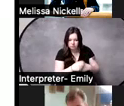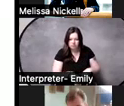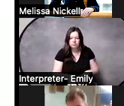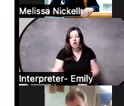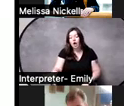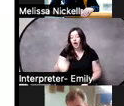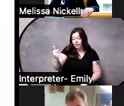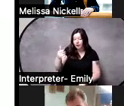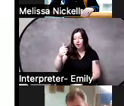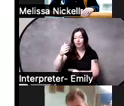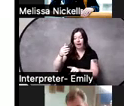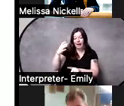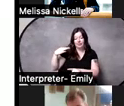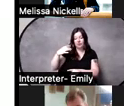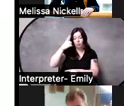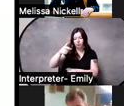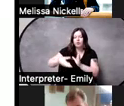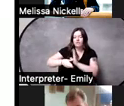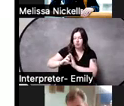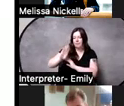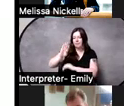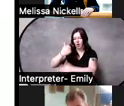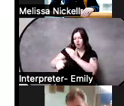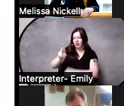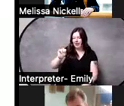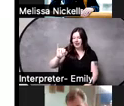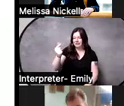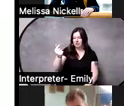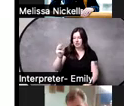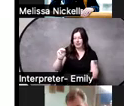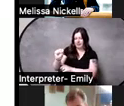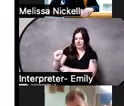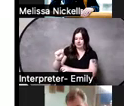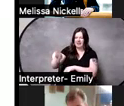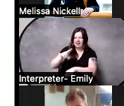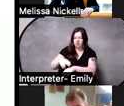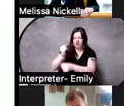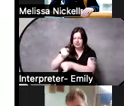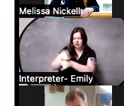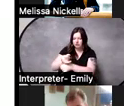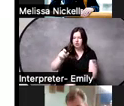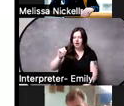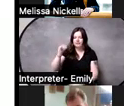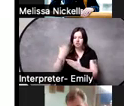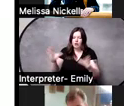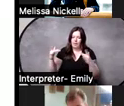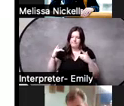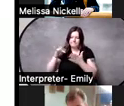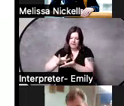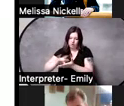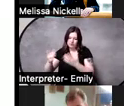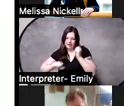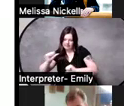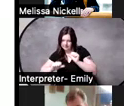Medical Sciences. Now, as I said, regardless of the area of research,